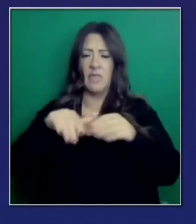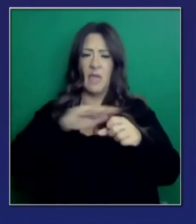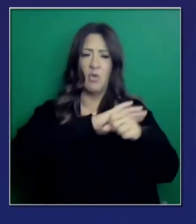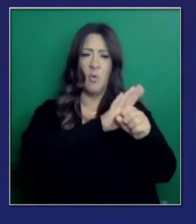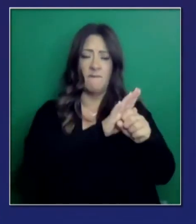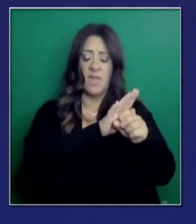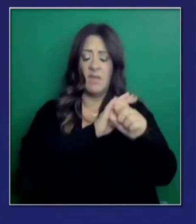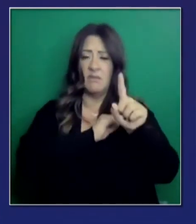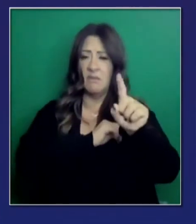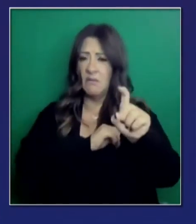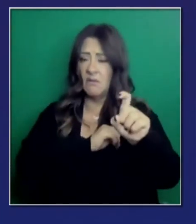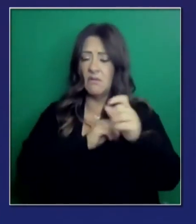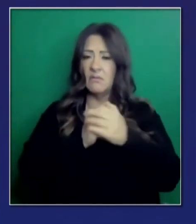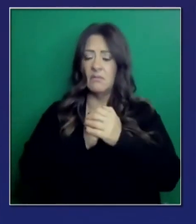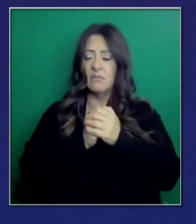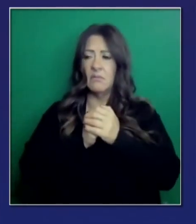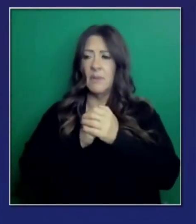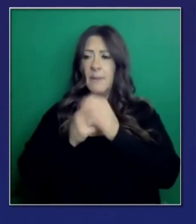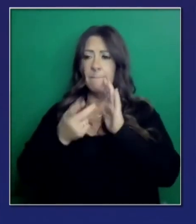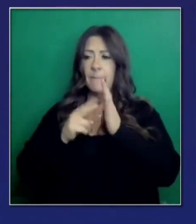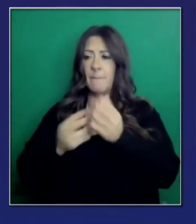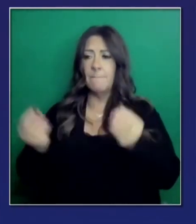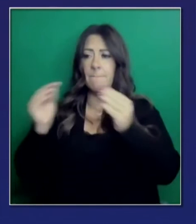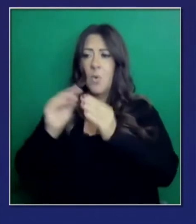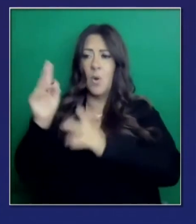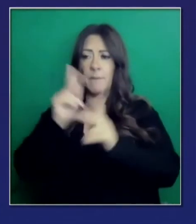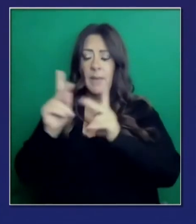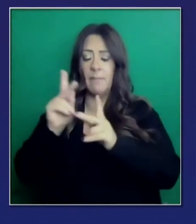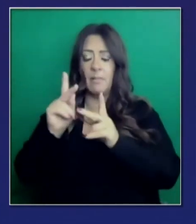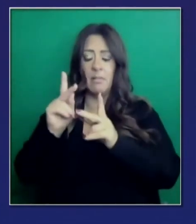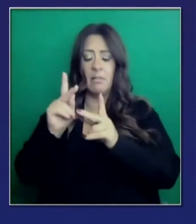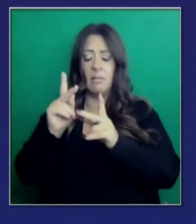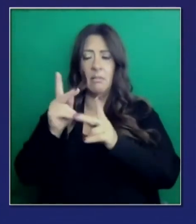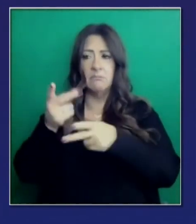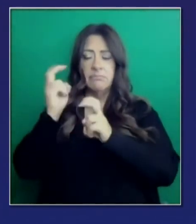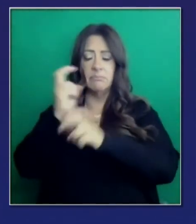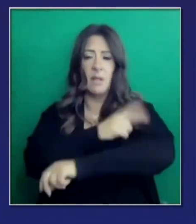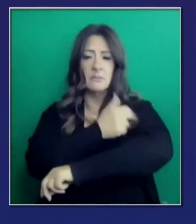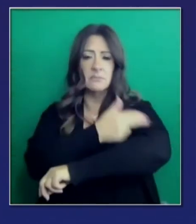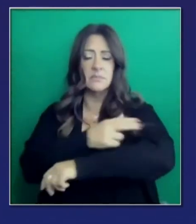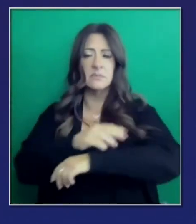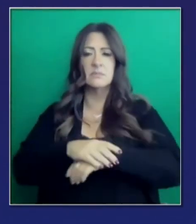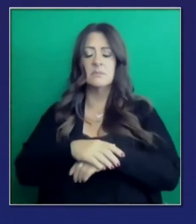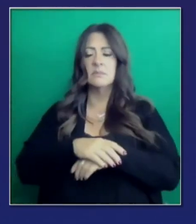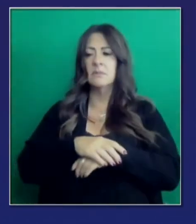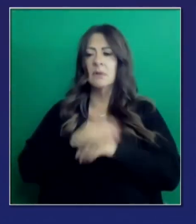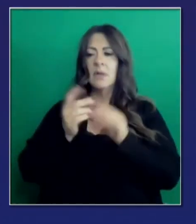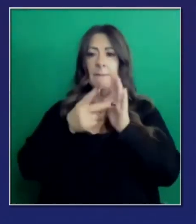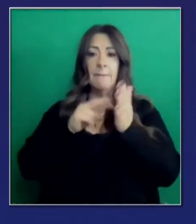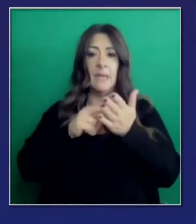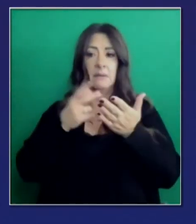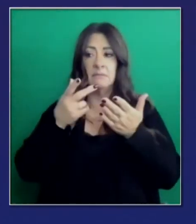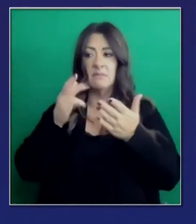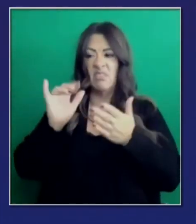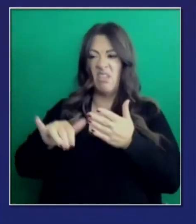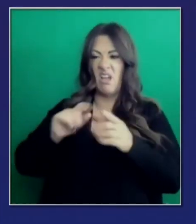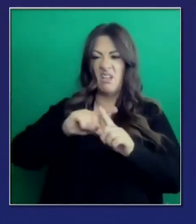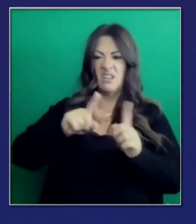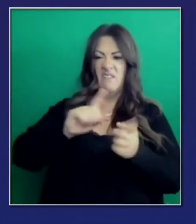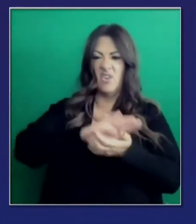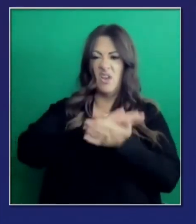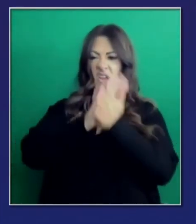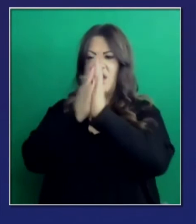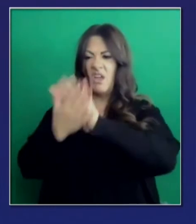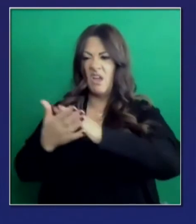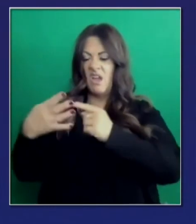people hospitalized? Is it harder to control the respiratory symptoms, et cetera? So all of that is what we're still looking